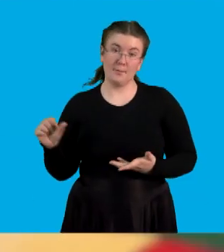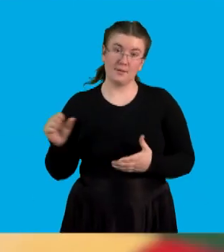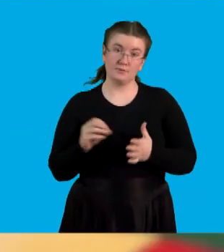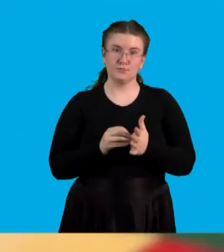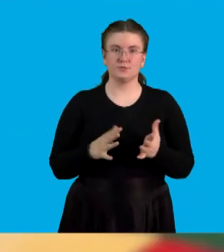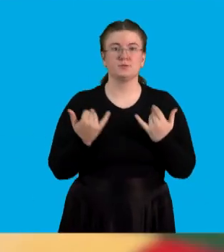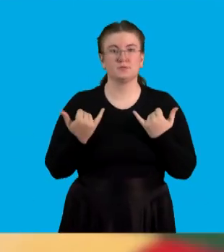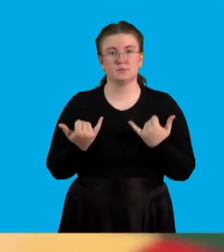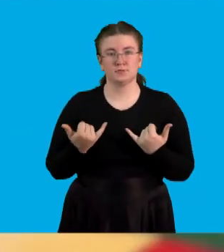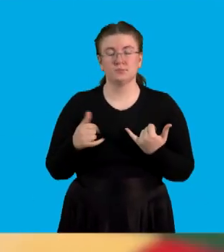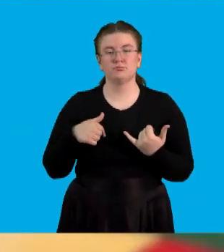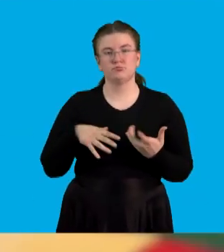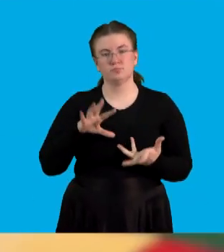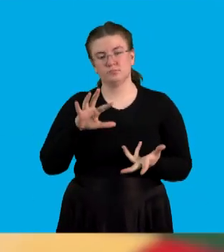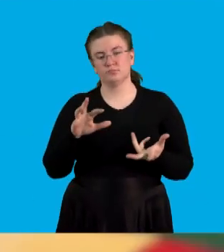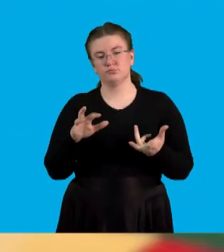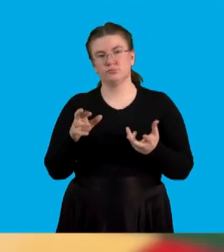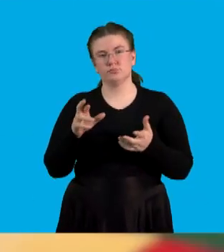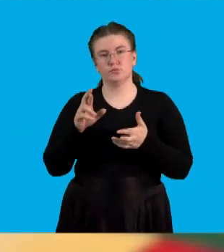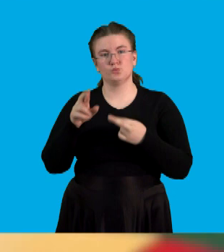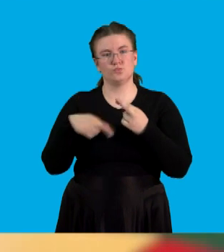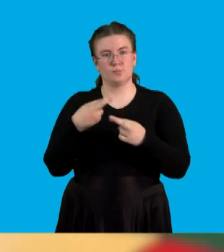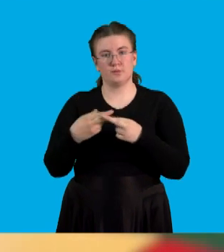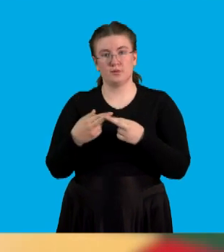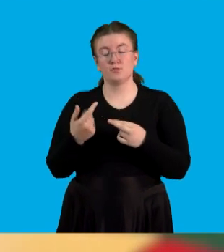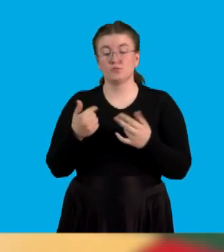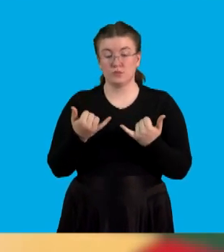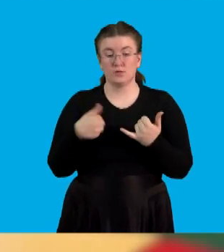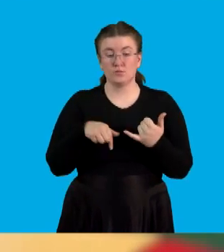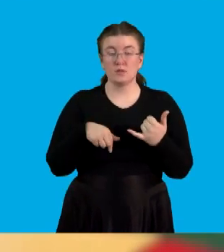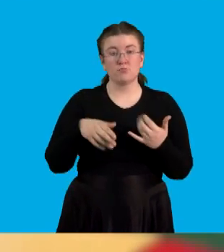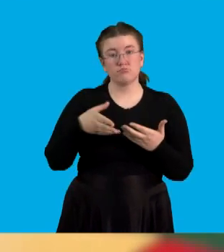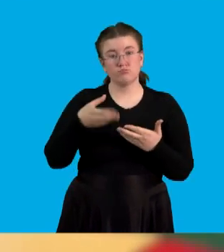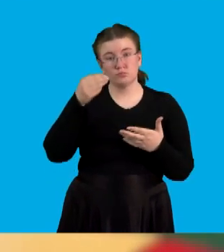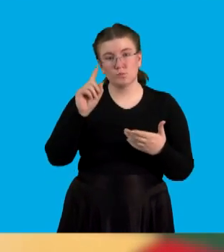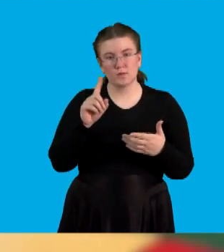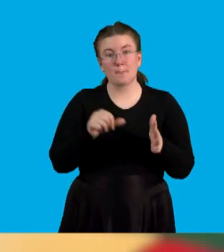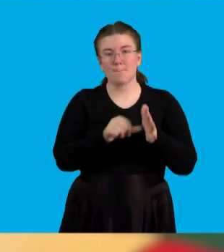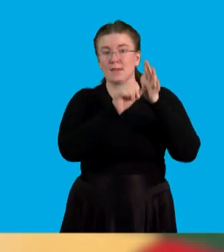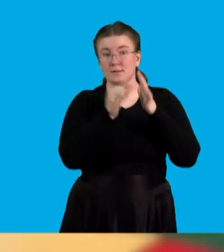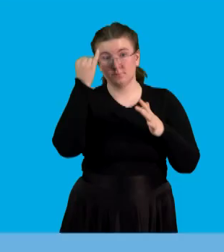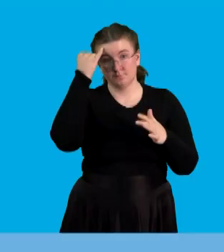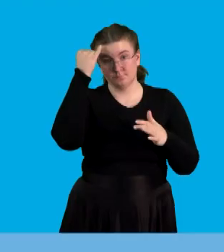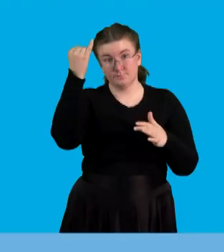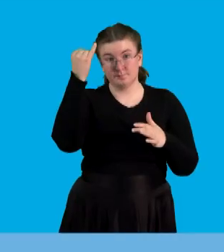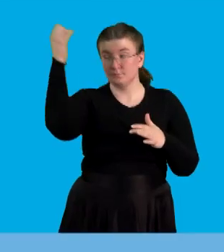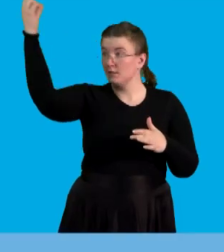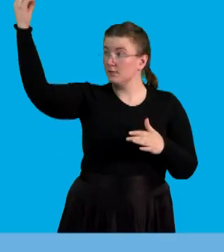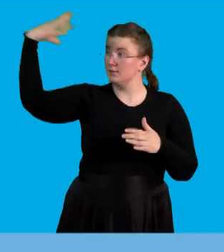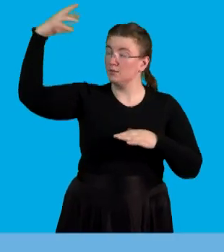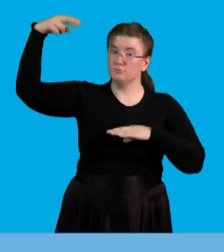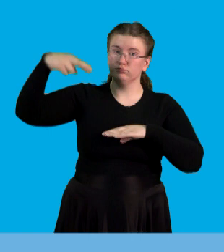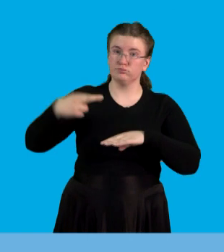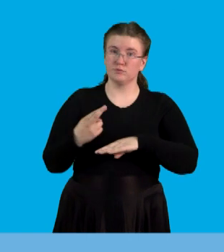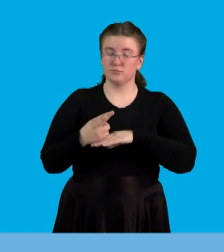Welcome back, learners. So now to recap on what transpired in this lesson. We took the main idea being the refraction of light.